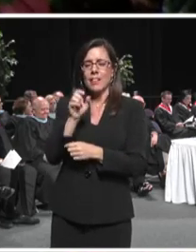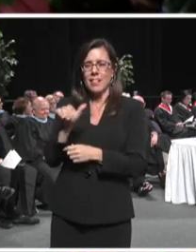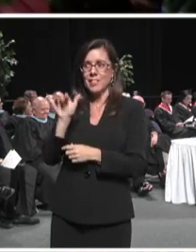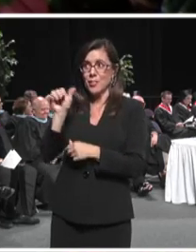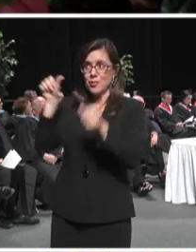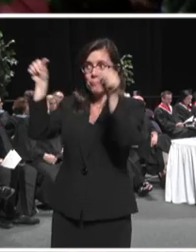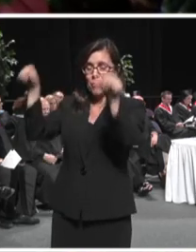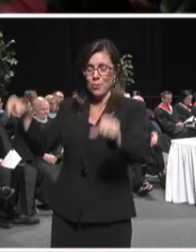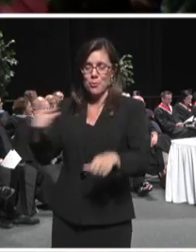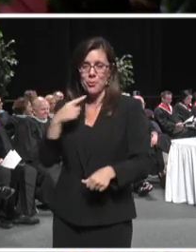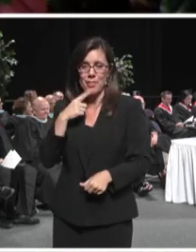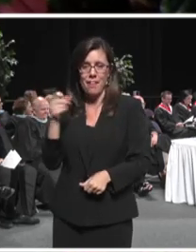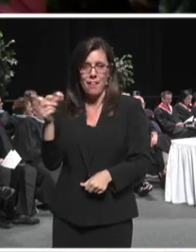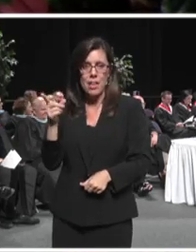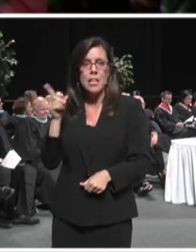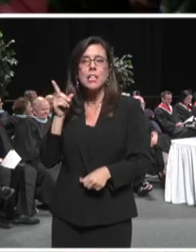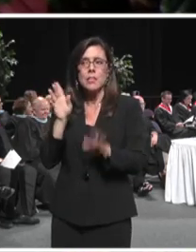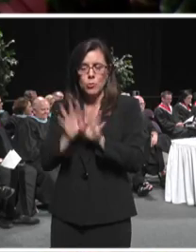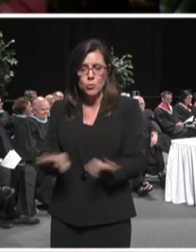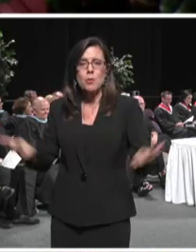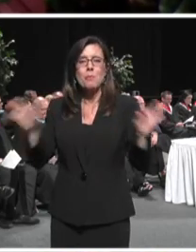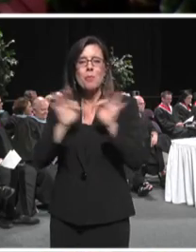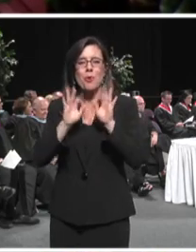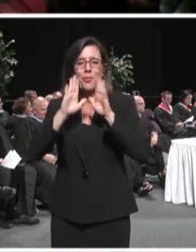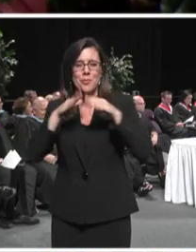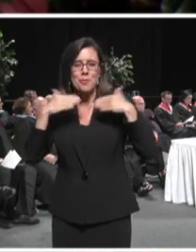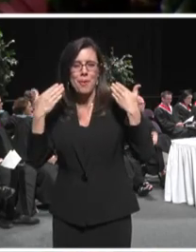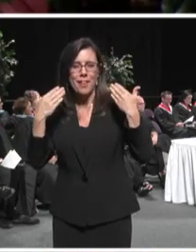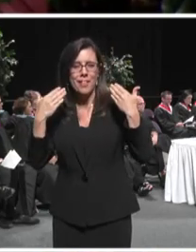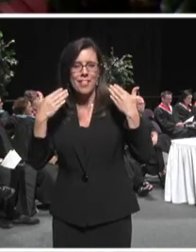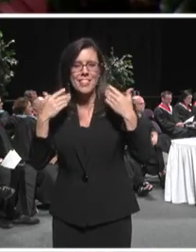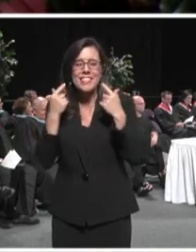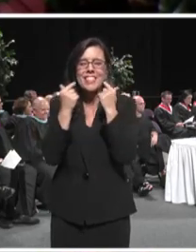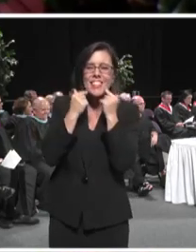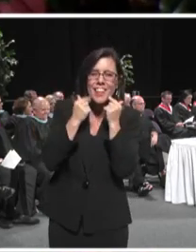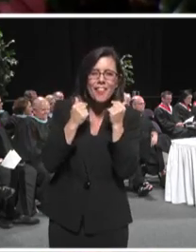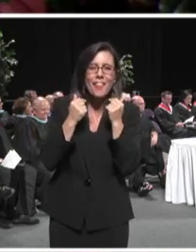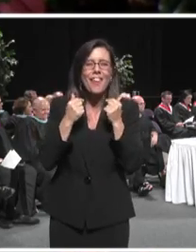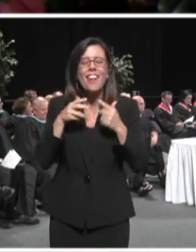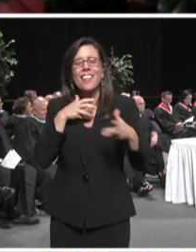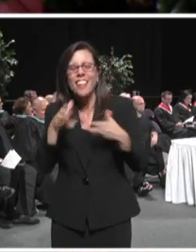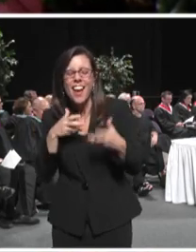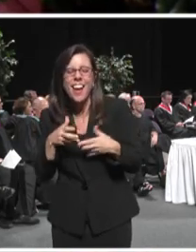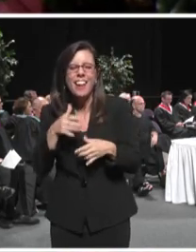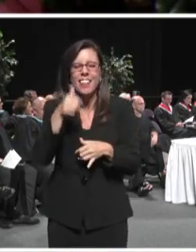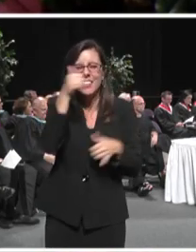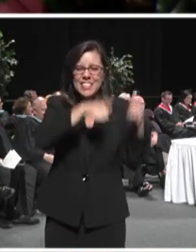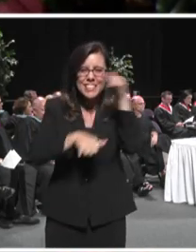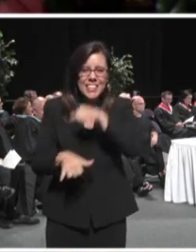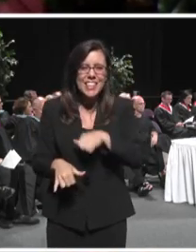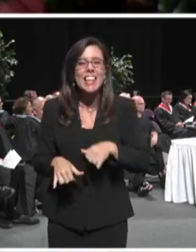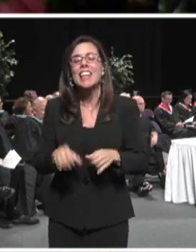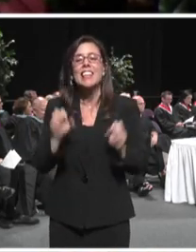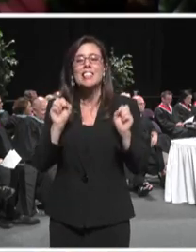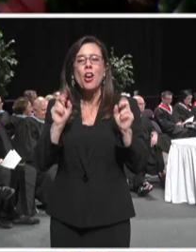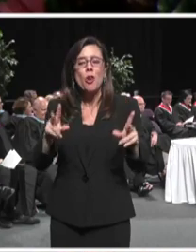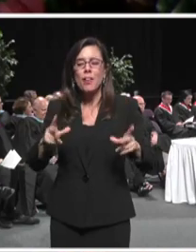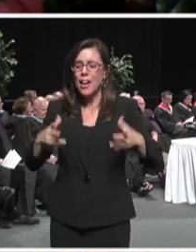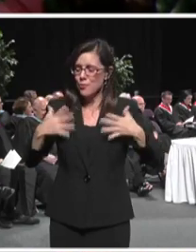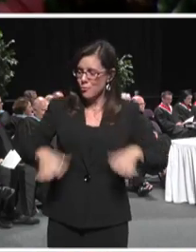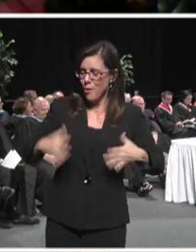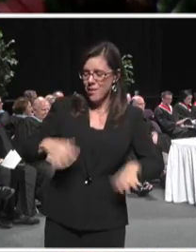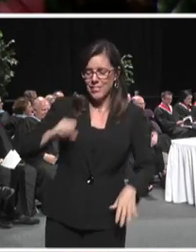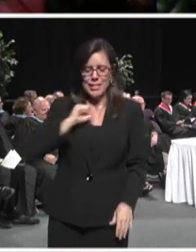poster says, it's important to smile, to giggle, to laugh and be silly. It's okay to dress up